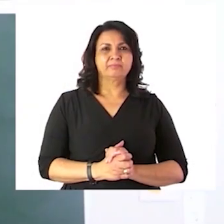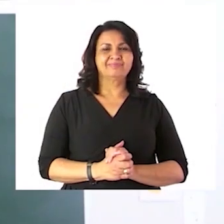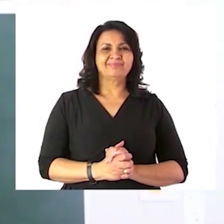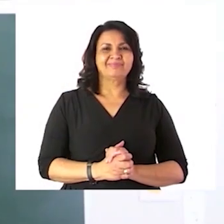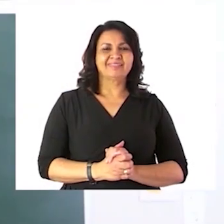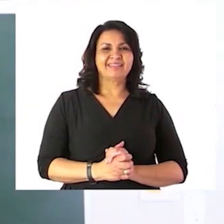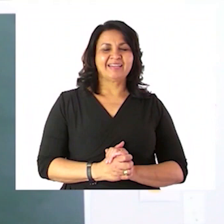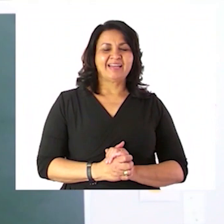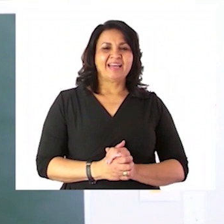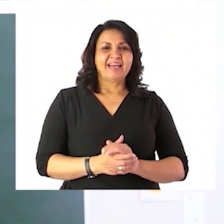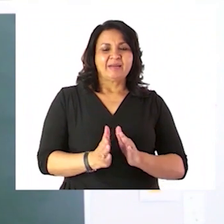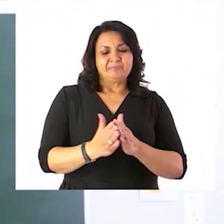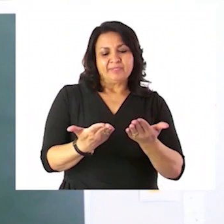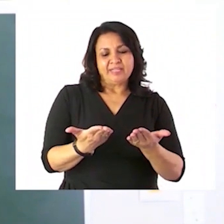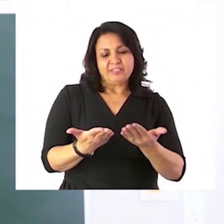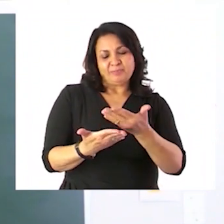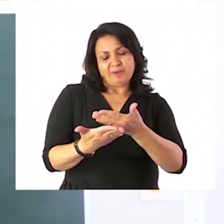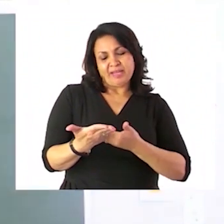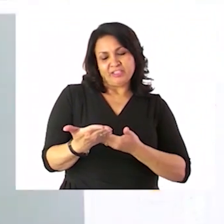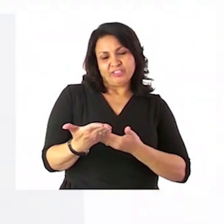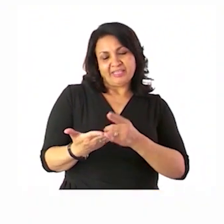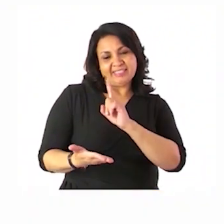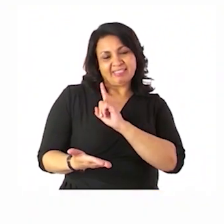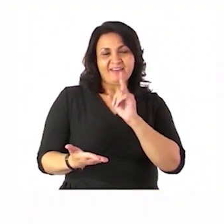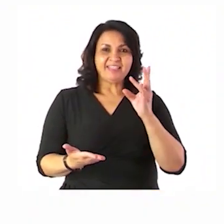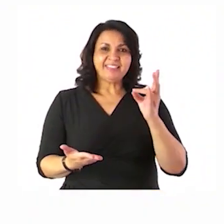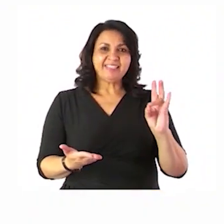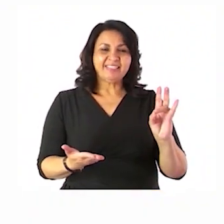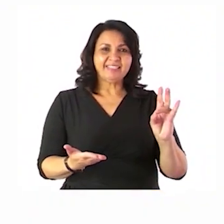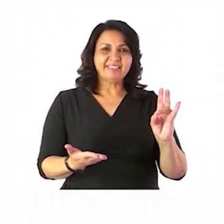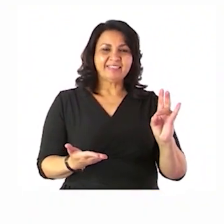Can we turn to page 17?